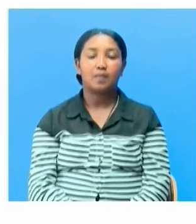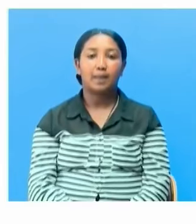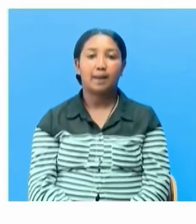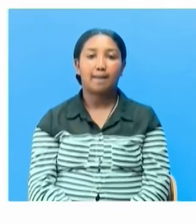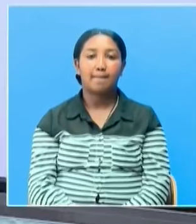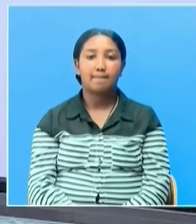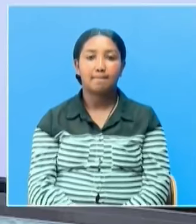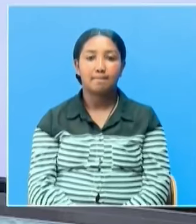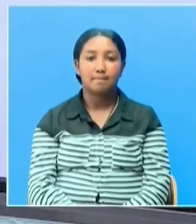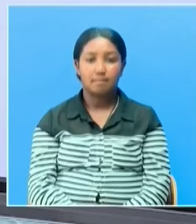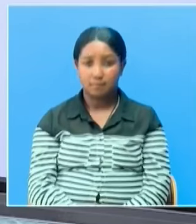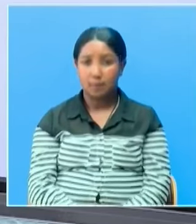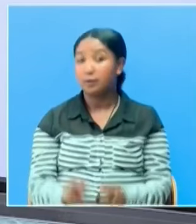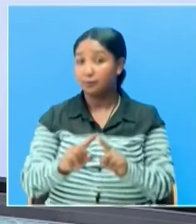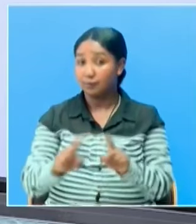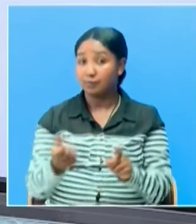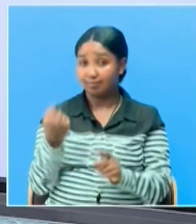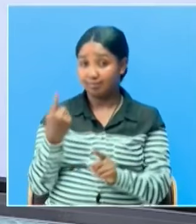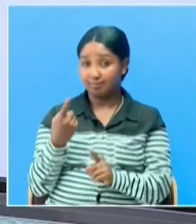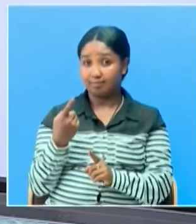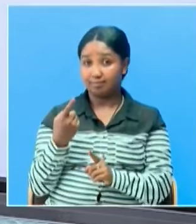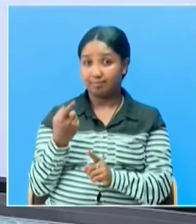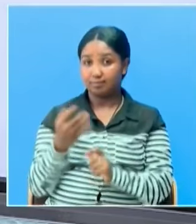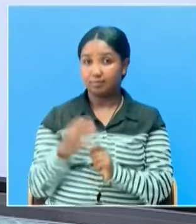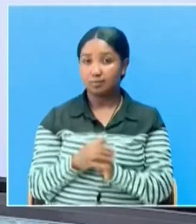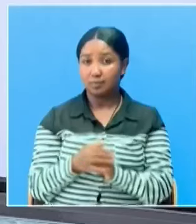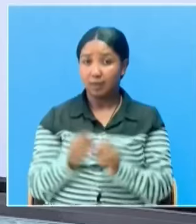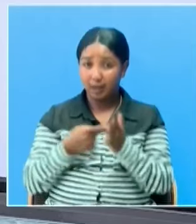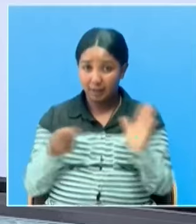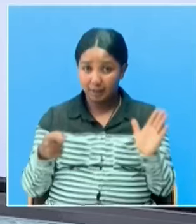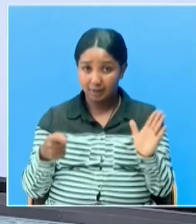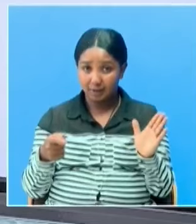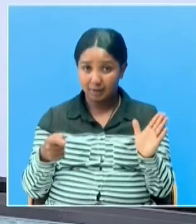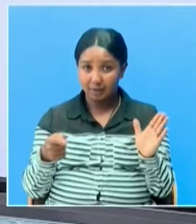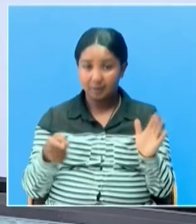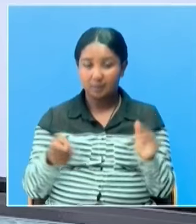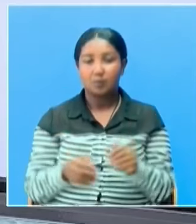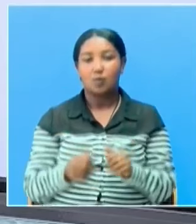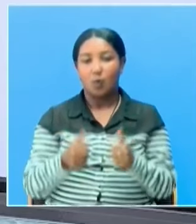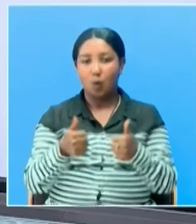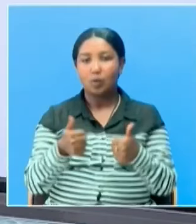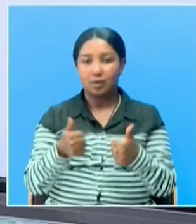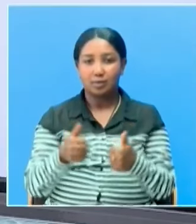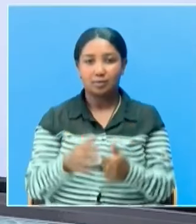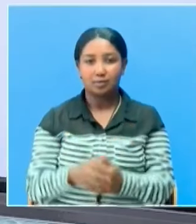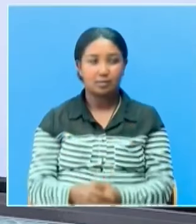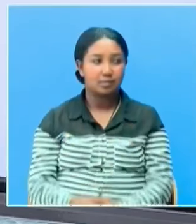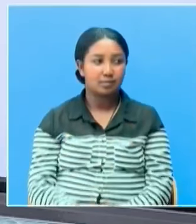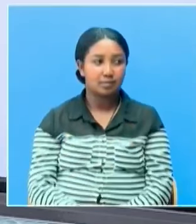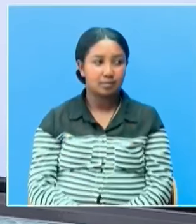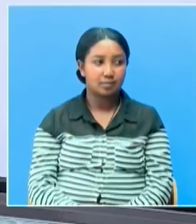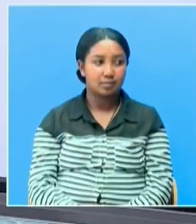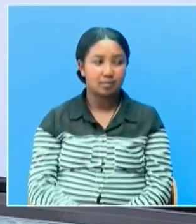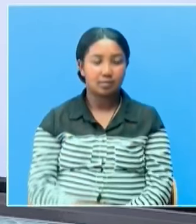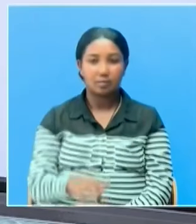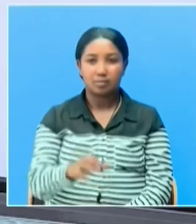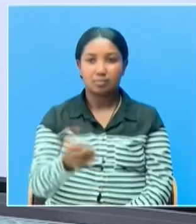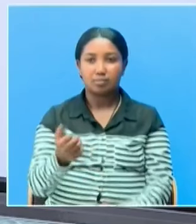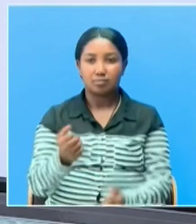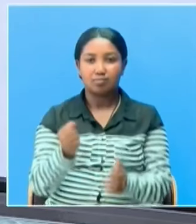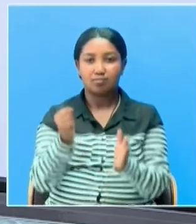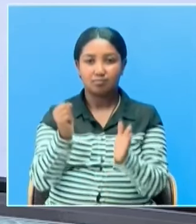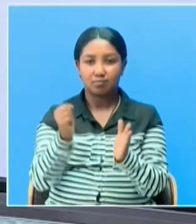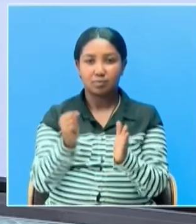Bear you remind their differences. Is that clear? Nice students. So let me give you an activity which will be